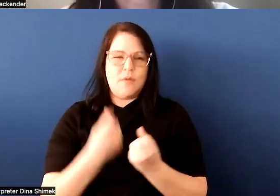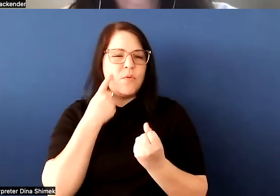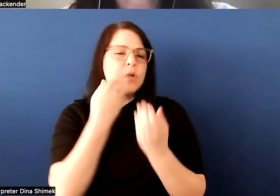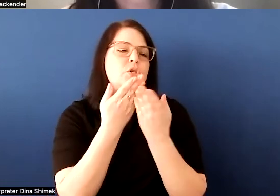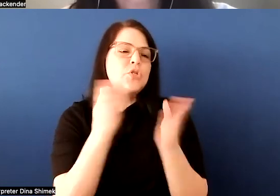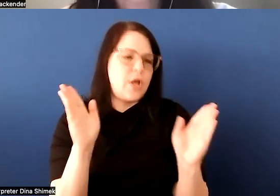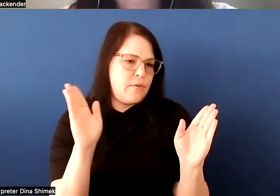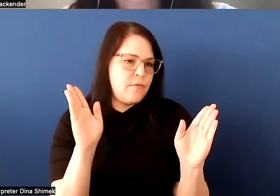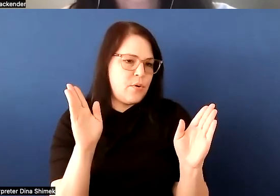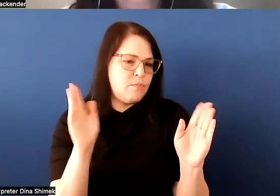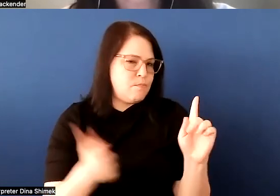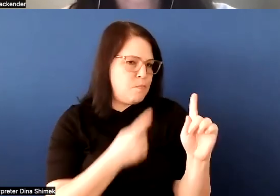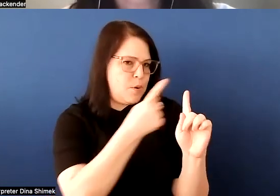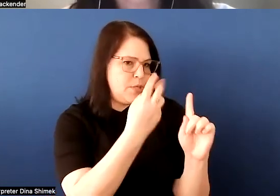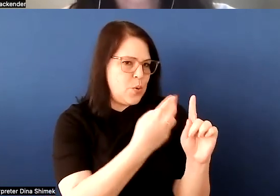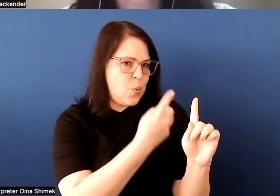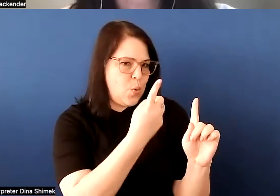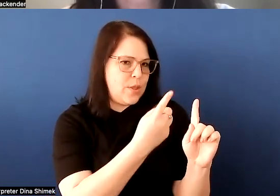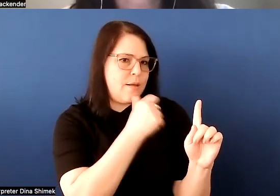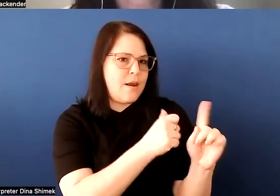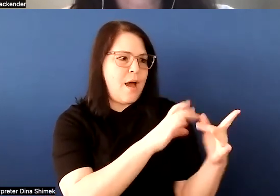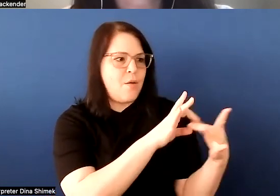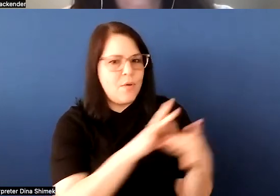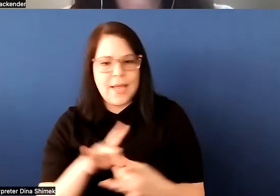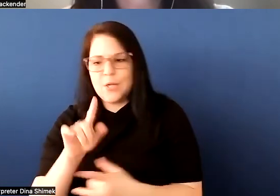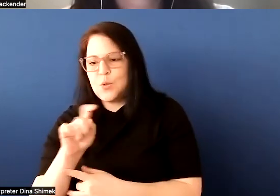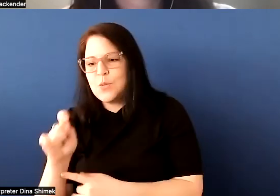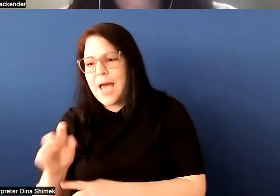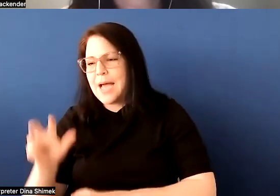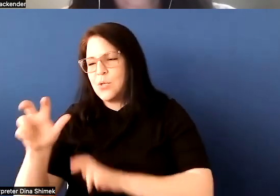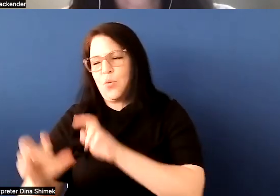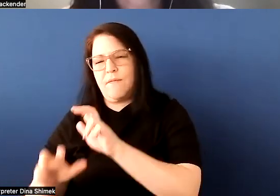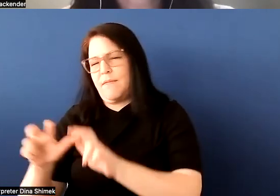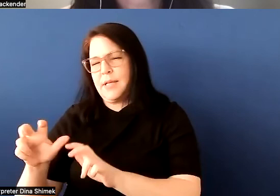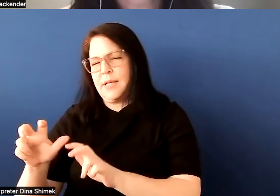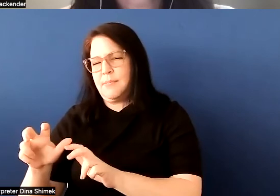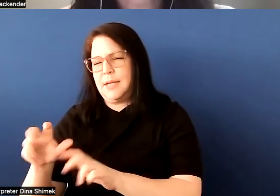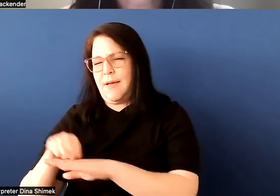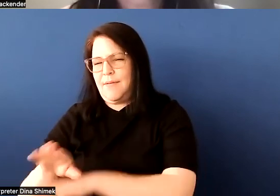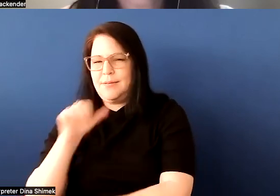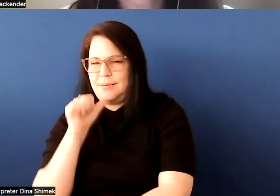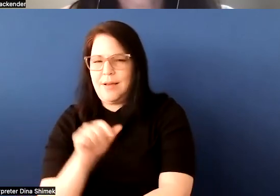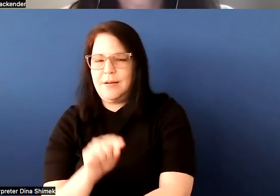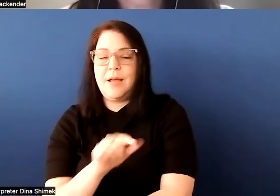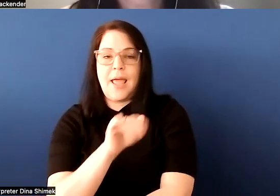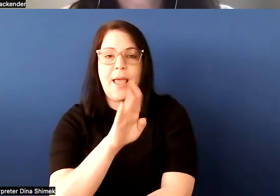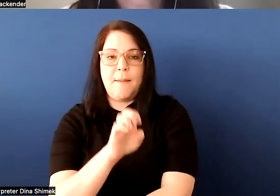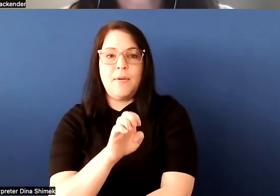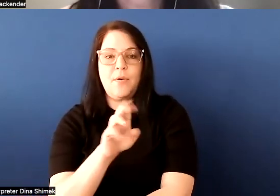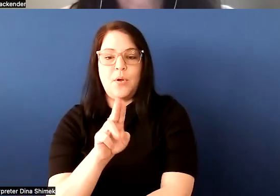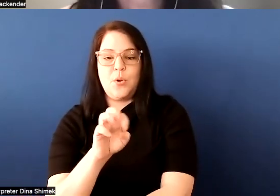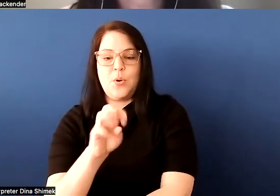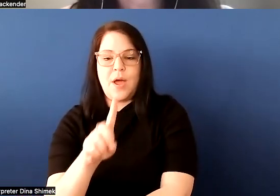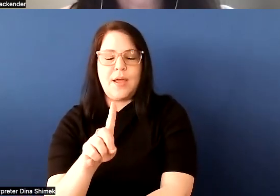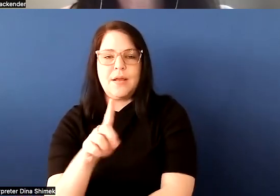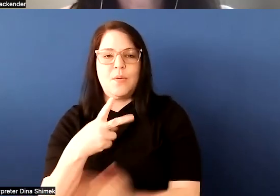purposes only, and of course is not going to constitute tax or investment advice. Performance of the Able United program